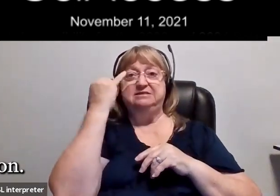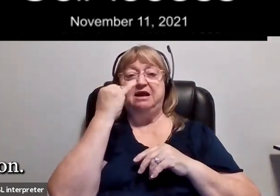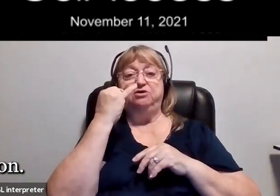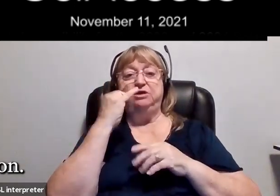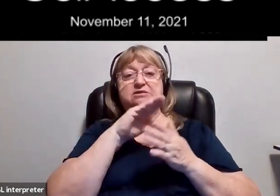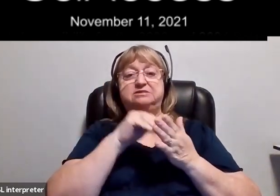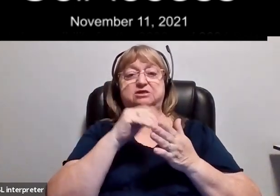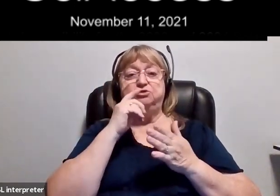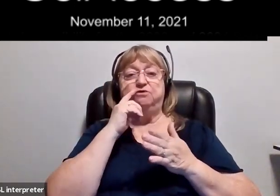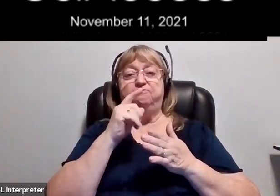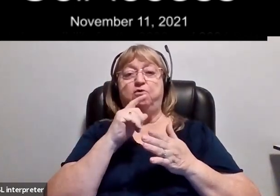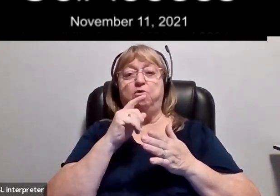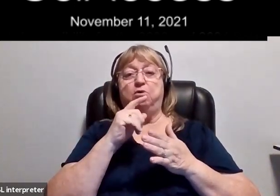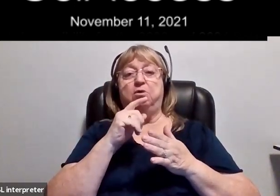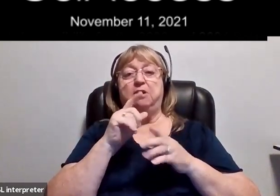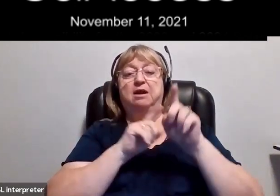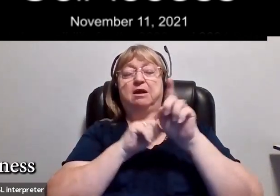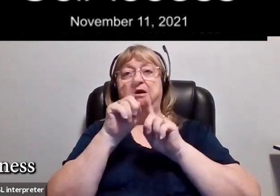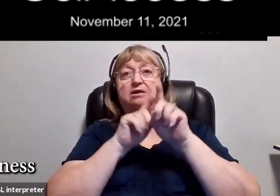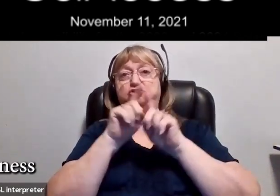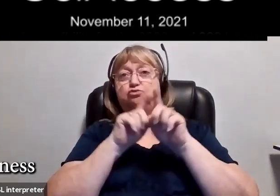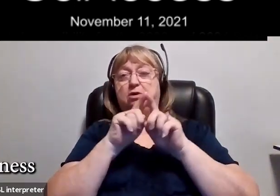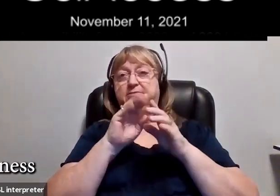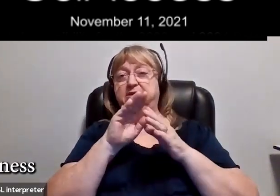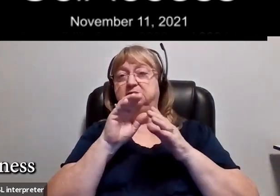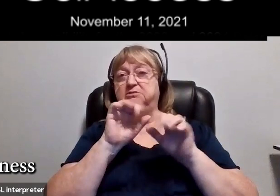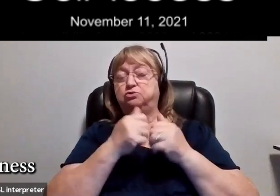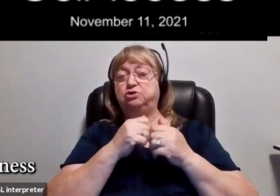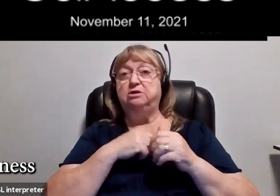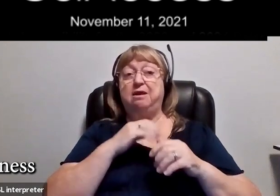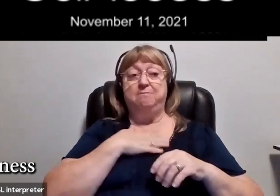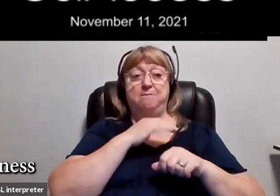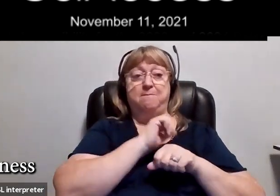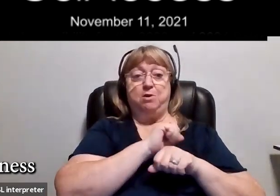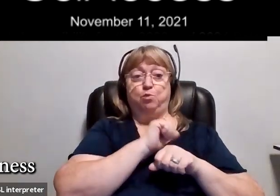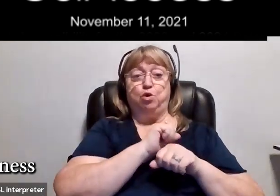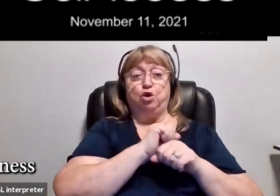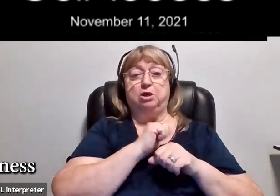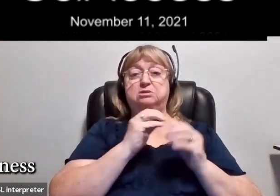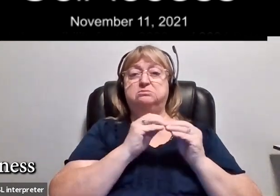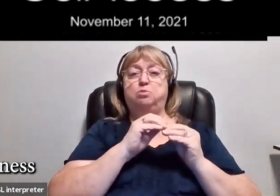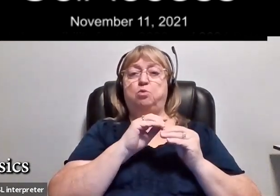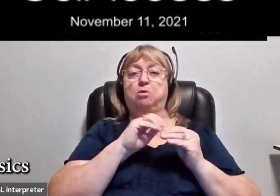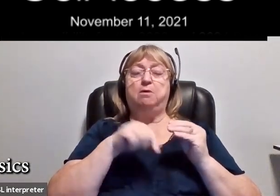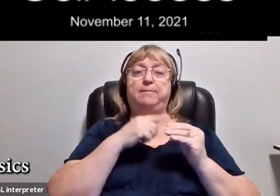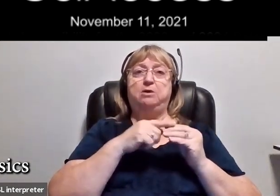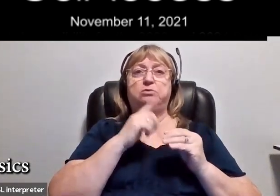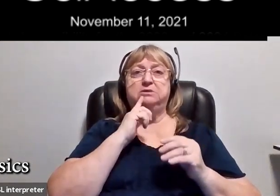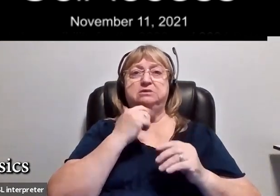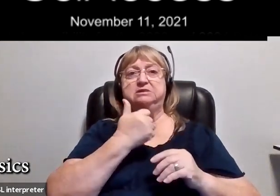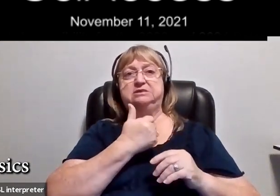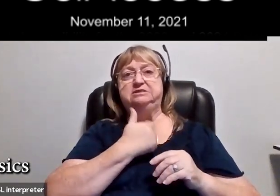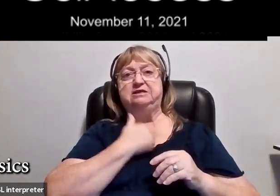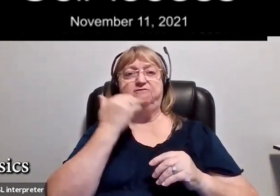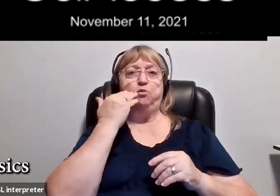Astronomy for Education. And the work I will present to you today, as I said, is something more about self-awareness that researchers